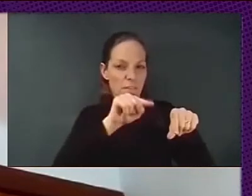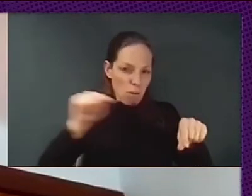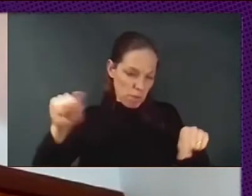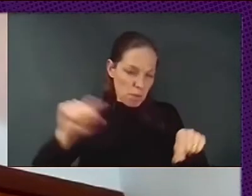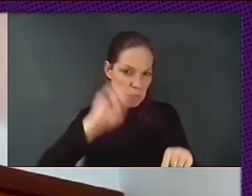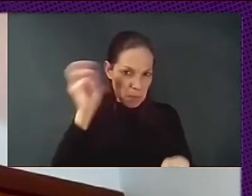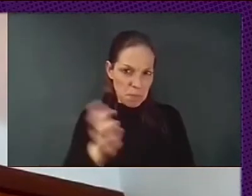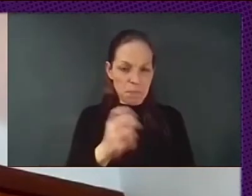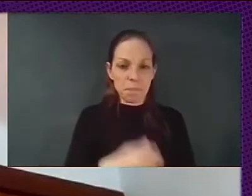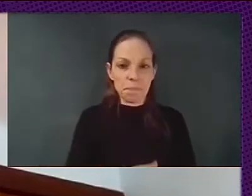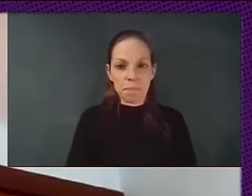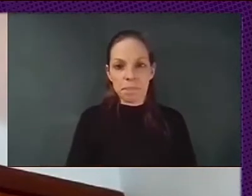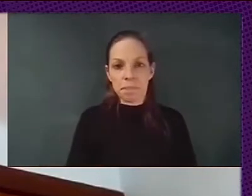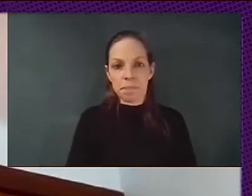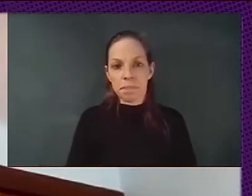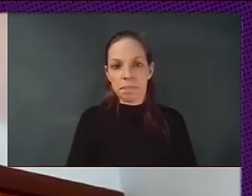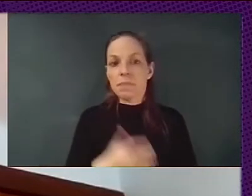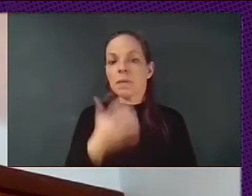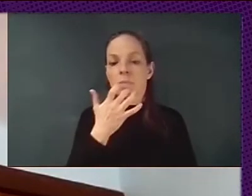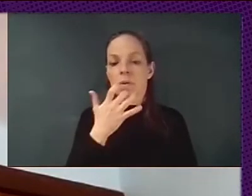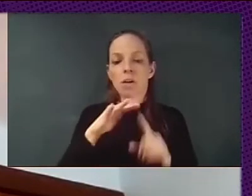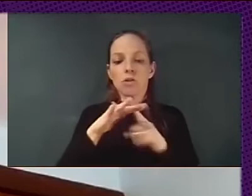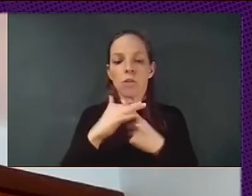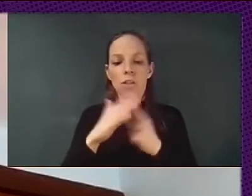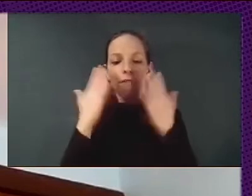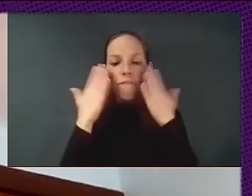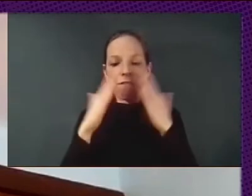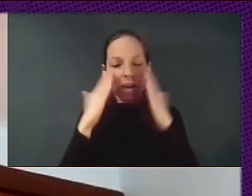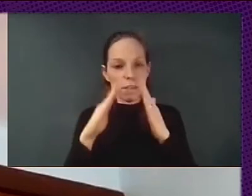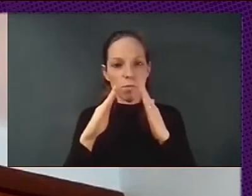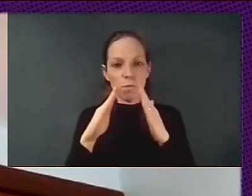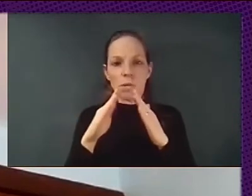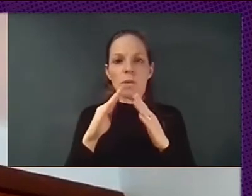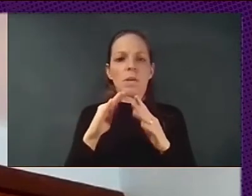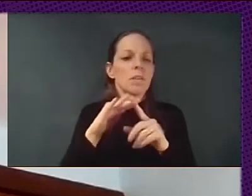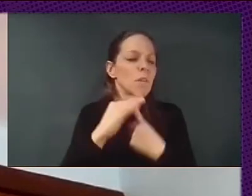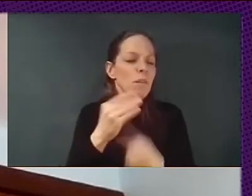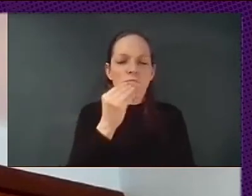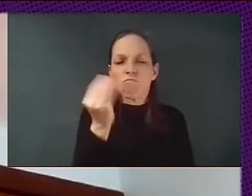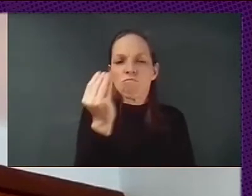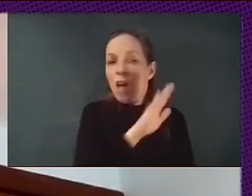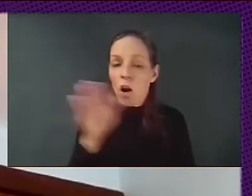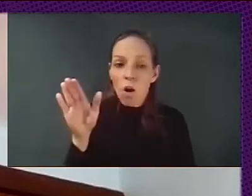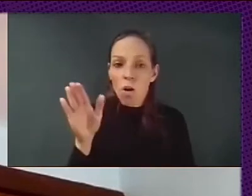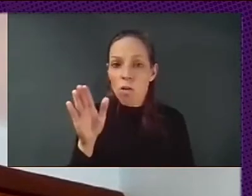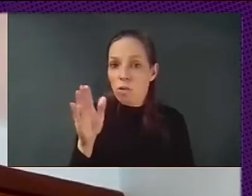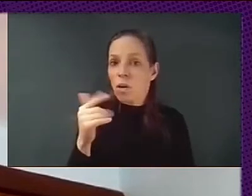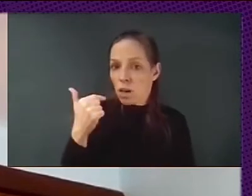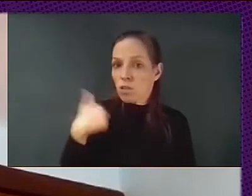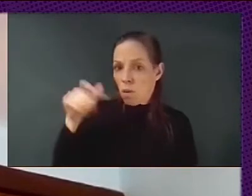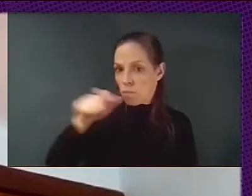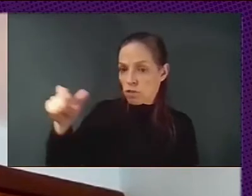be the best you can actually do that's I've talked to some of the developers on this, is to...